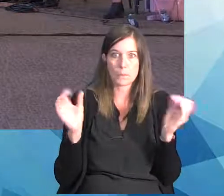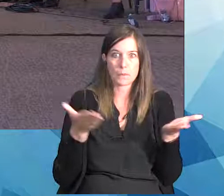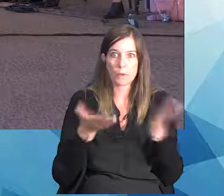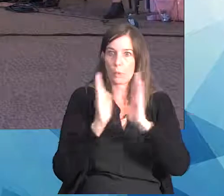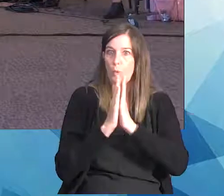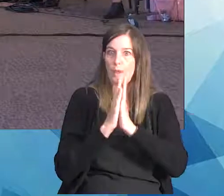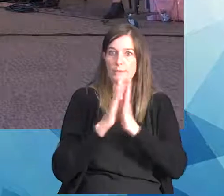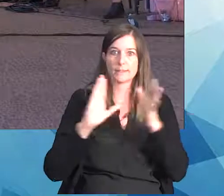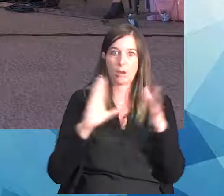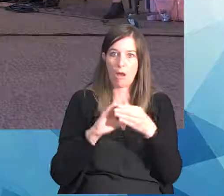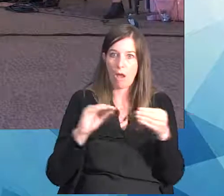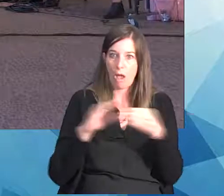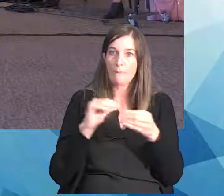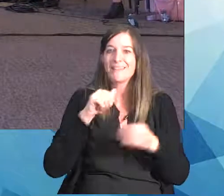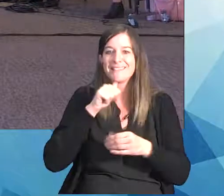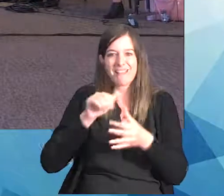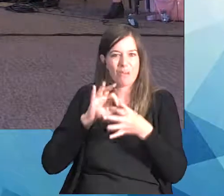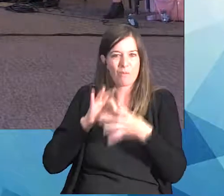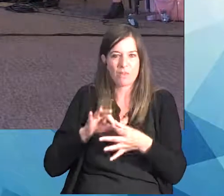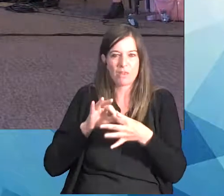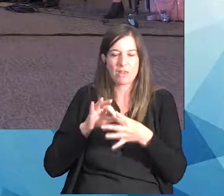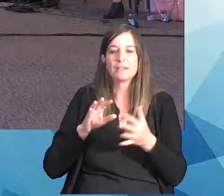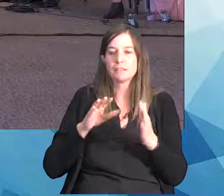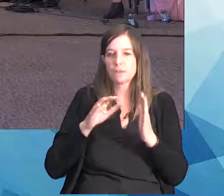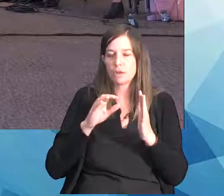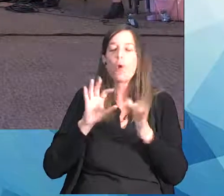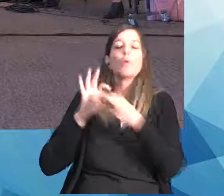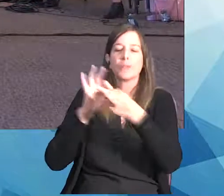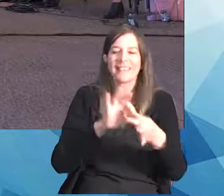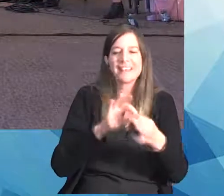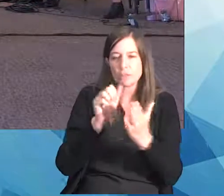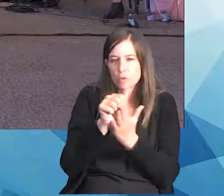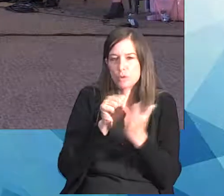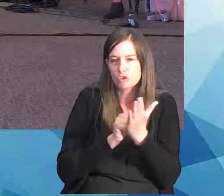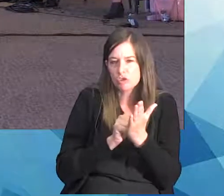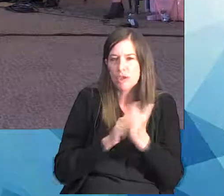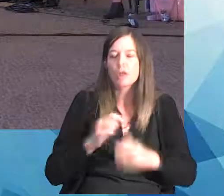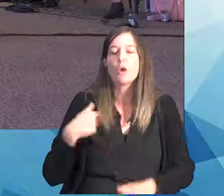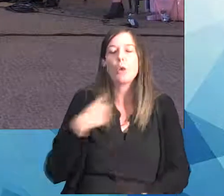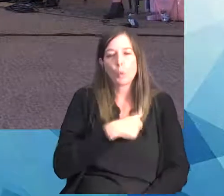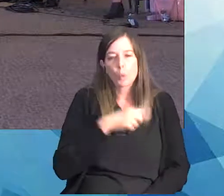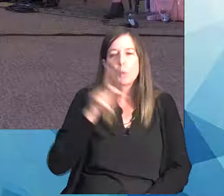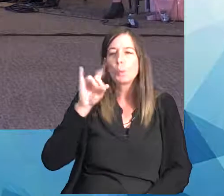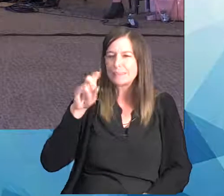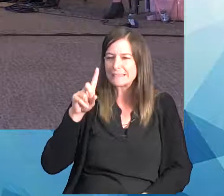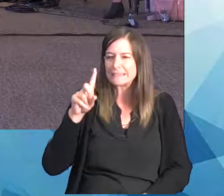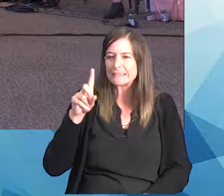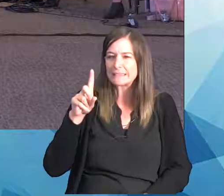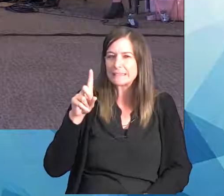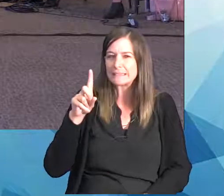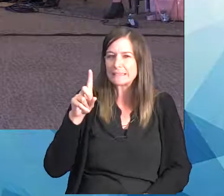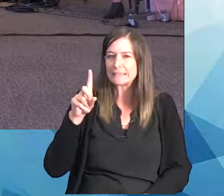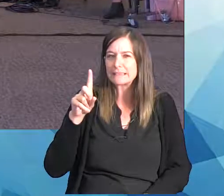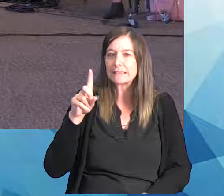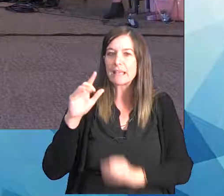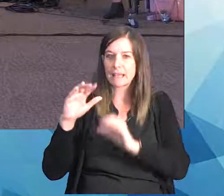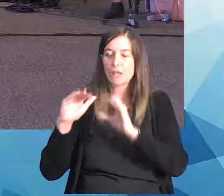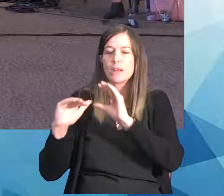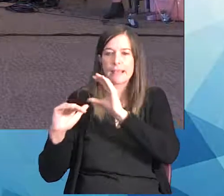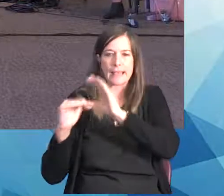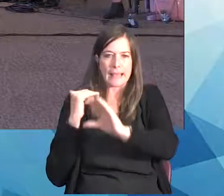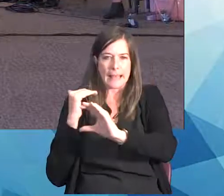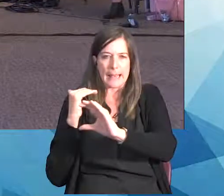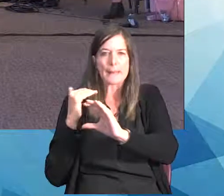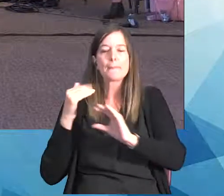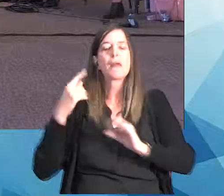and we did not receive any via email. We did solicit public comment via email for this meeting. We did not receive any for this